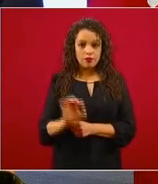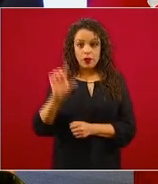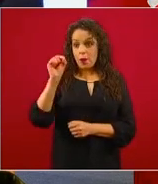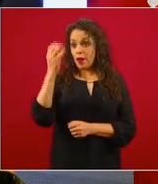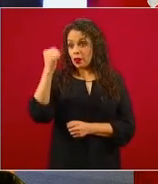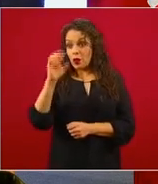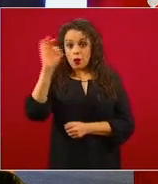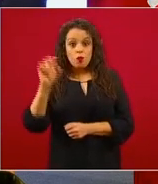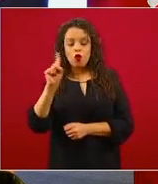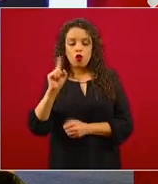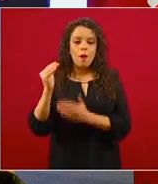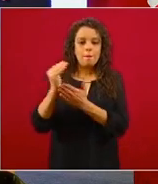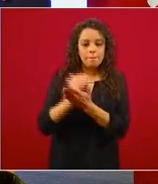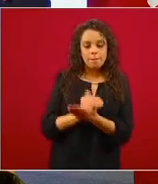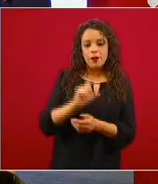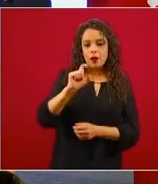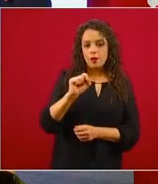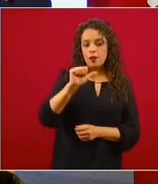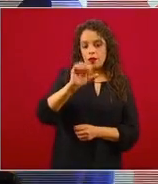which is we have